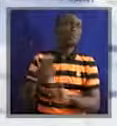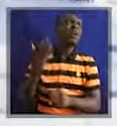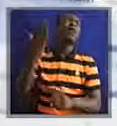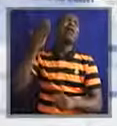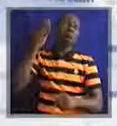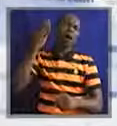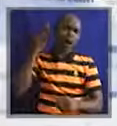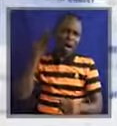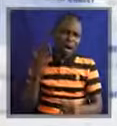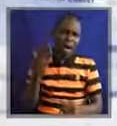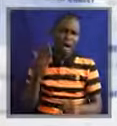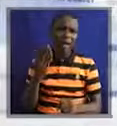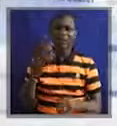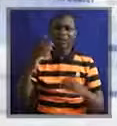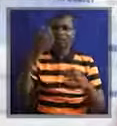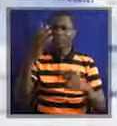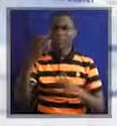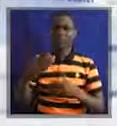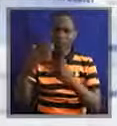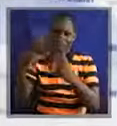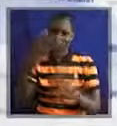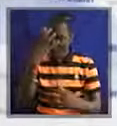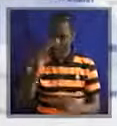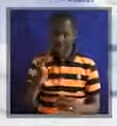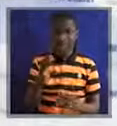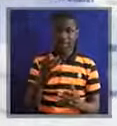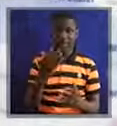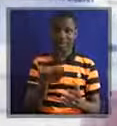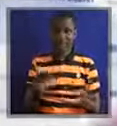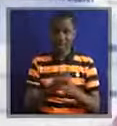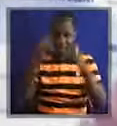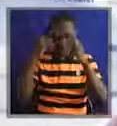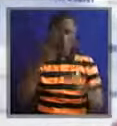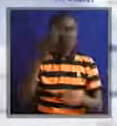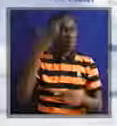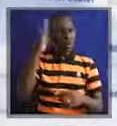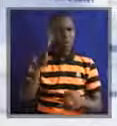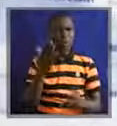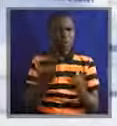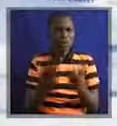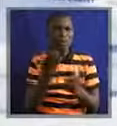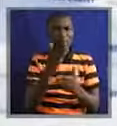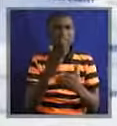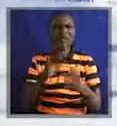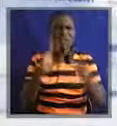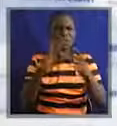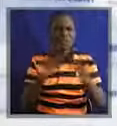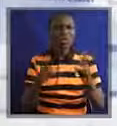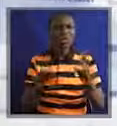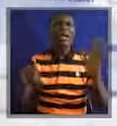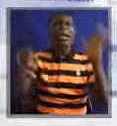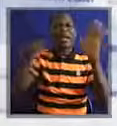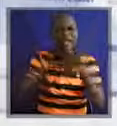bible ekwanzo no ene say e bi ho ni ma na ensem bi ah eye very very negative eye very